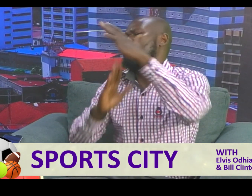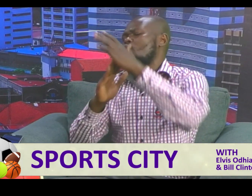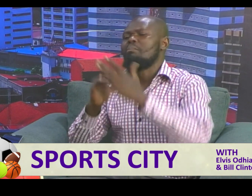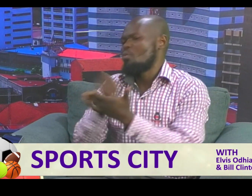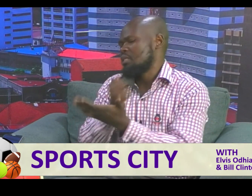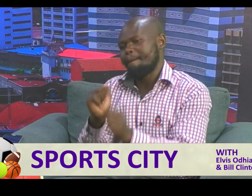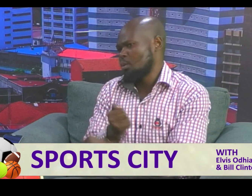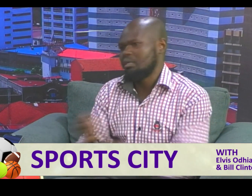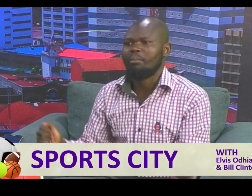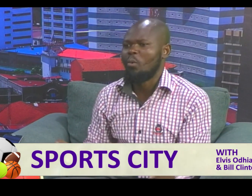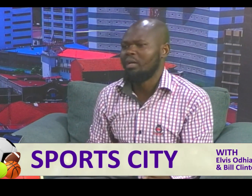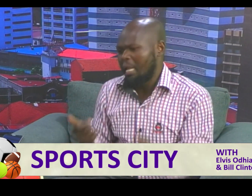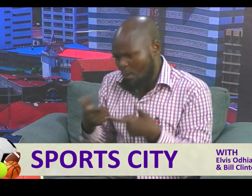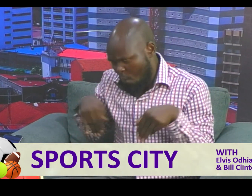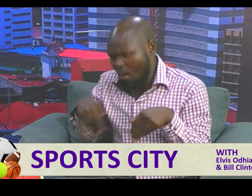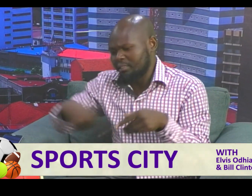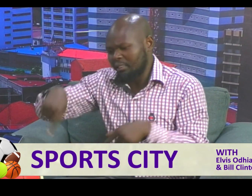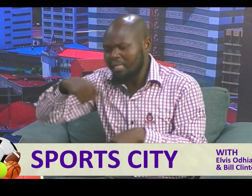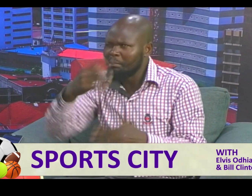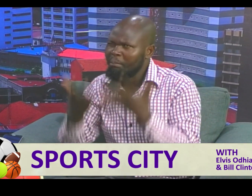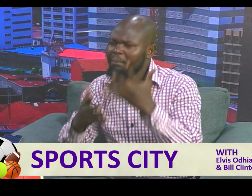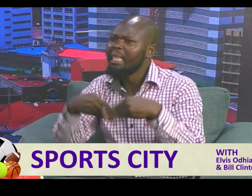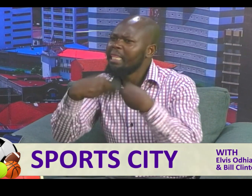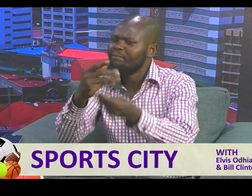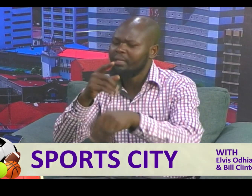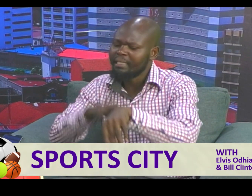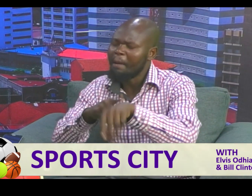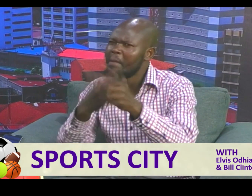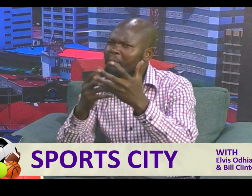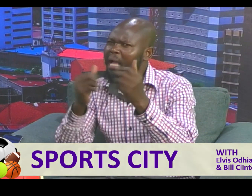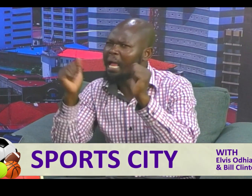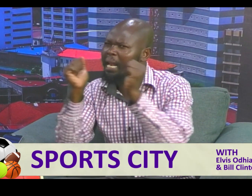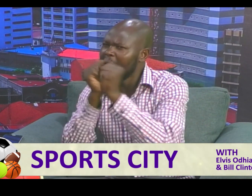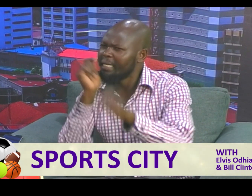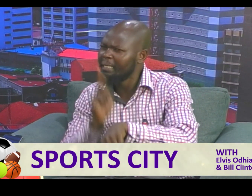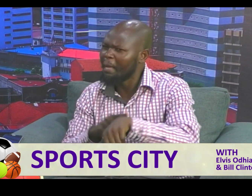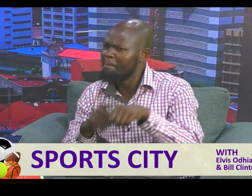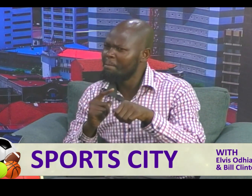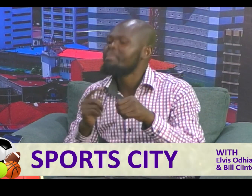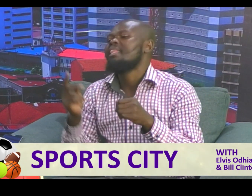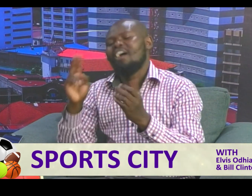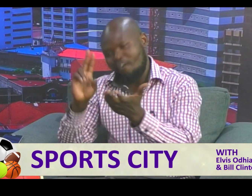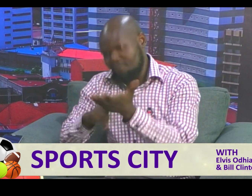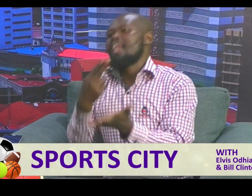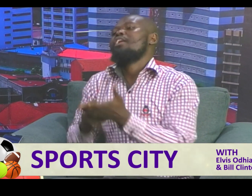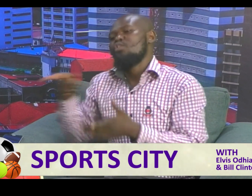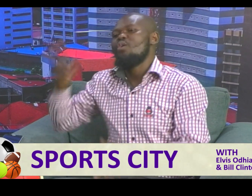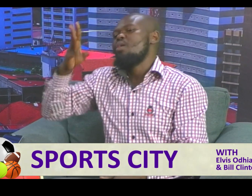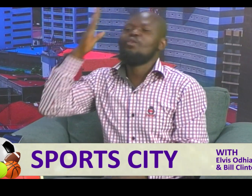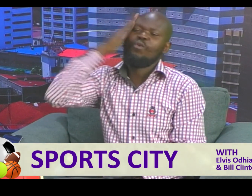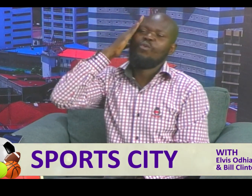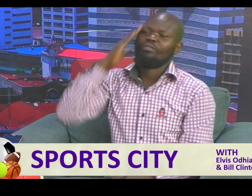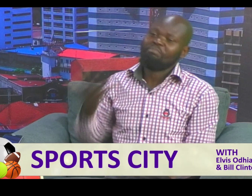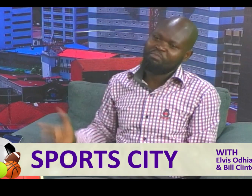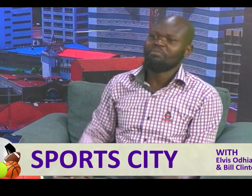back. I believe that Posta Rangers are not going to stay in the same position. So let's just give them time. They're